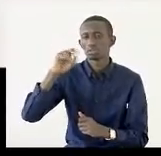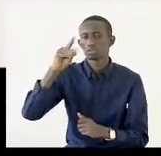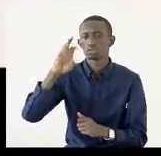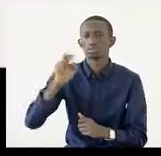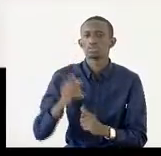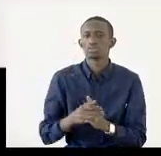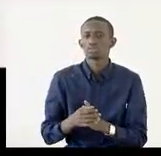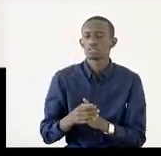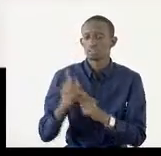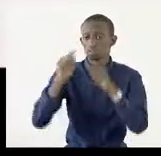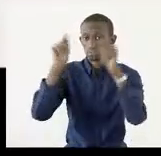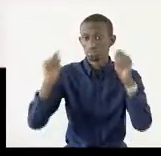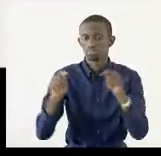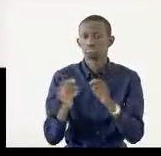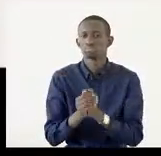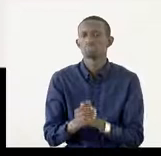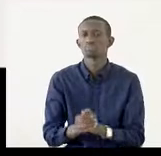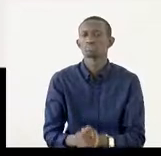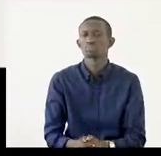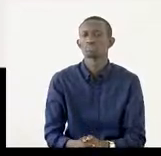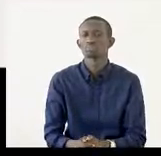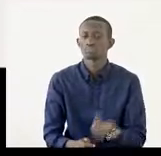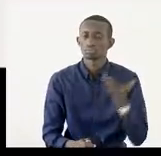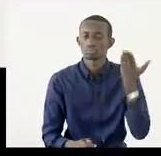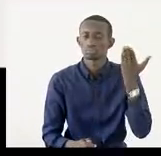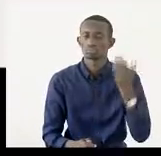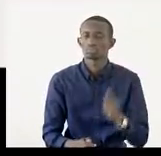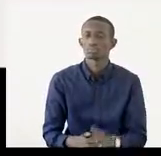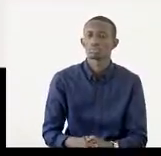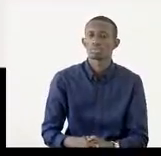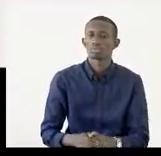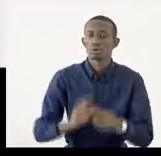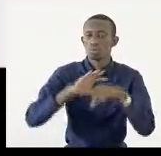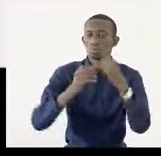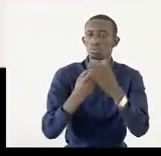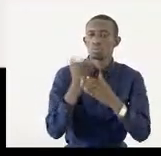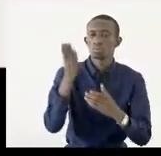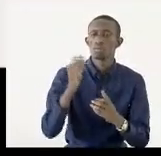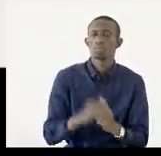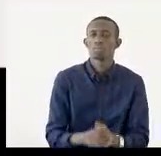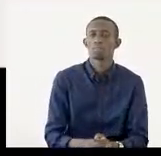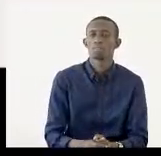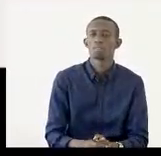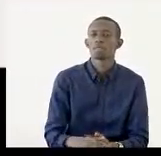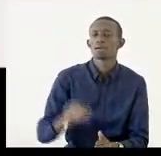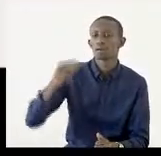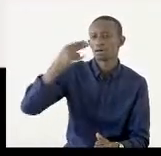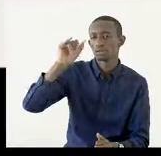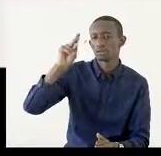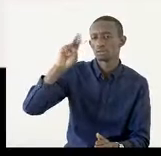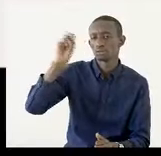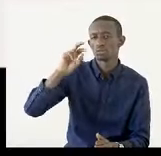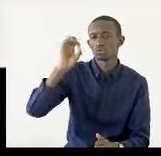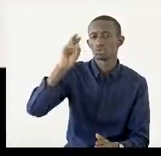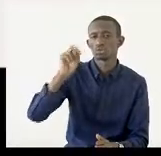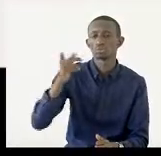of 2,4-dinitrophenyl hydrazine. And the product that is formed, which is a hydrazone, which is